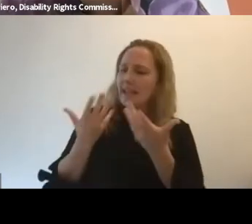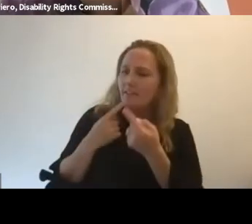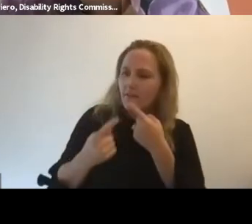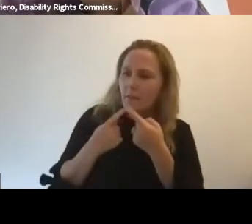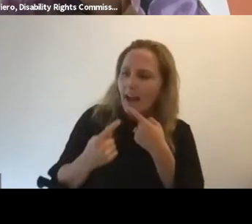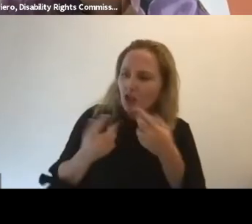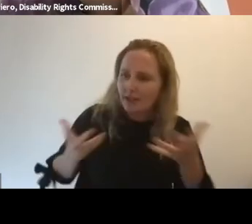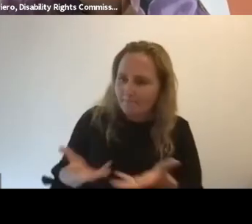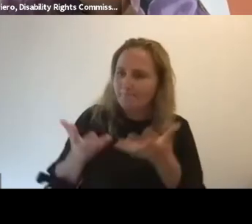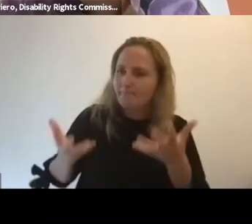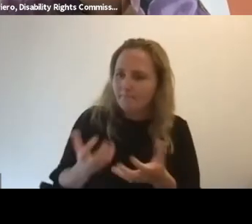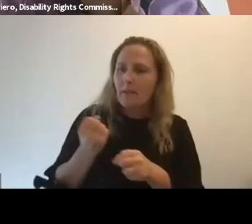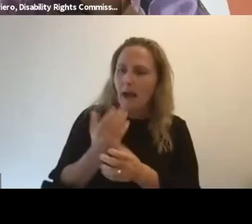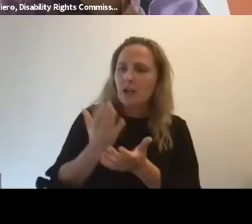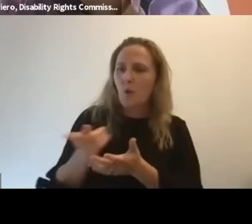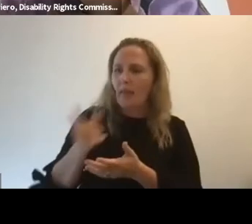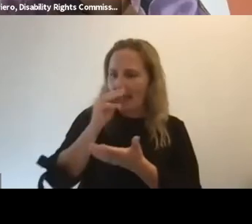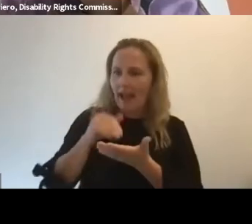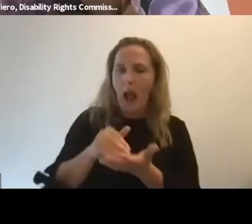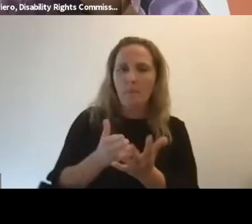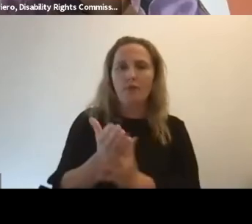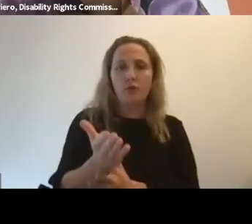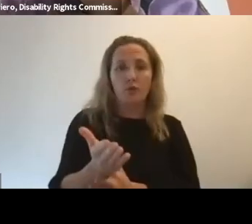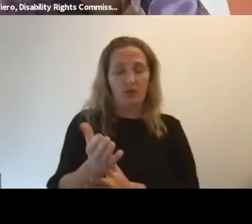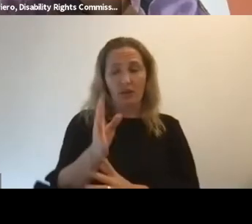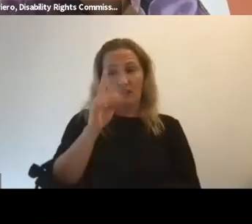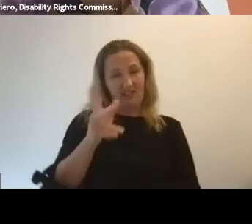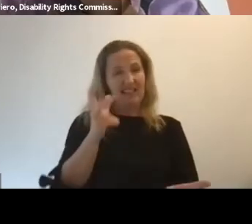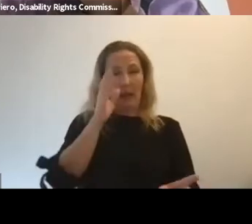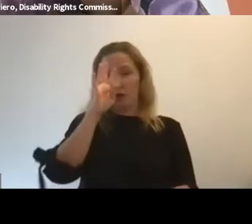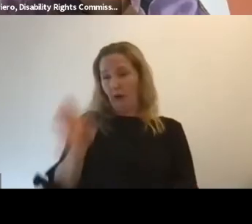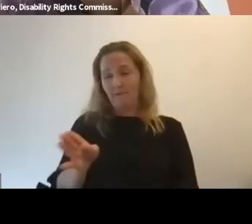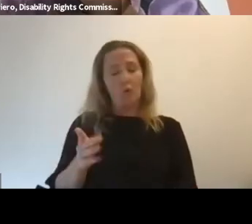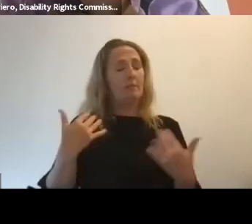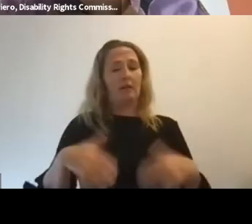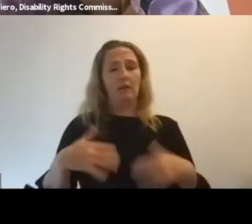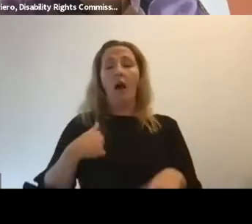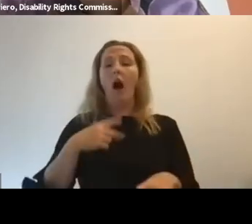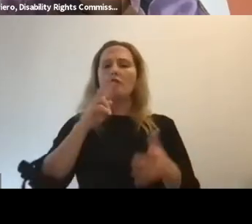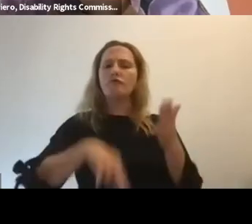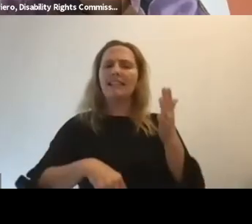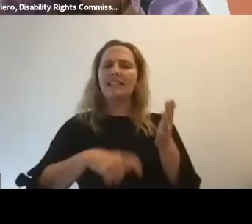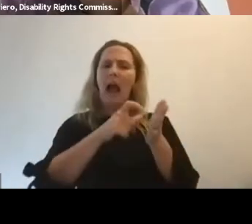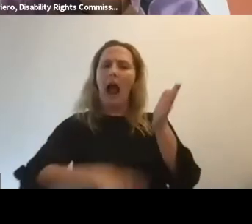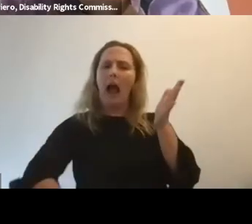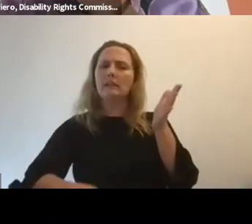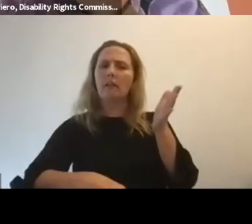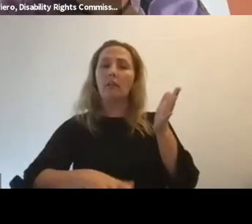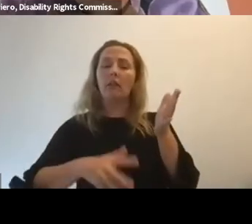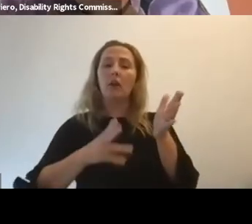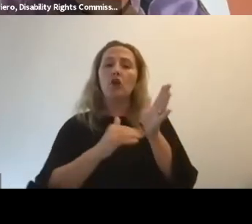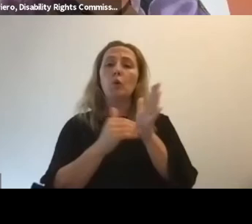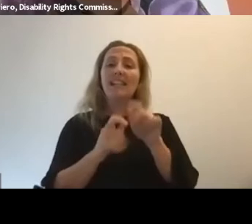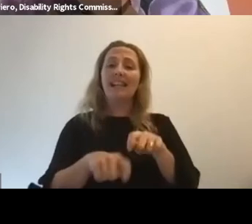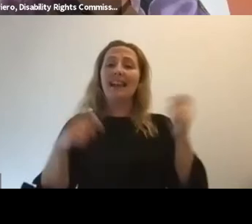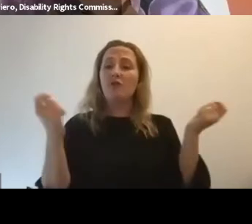Now, you know, that might sound pretty straightforward, but I read an article in the Herald on Saturday morning about